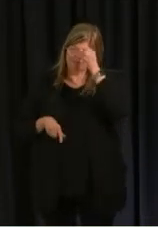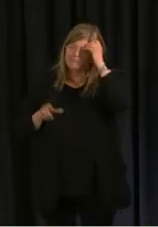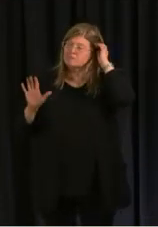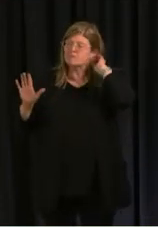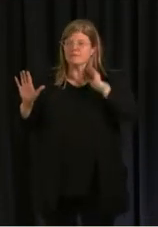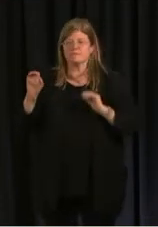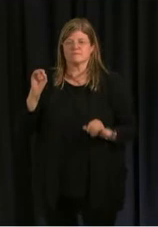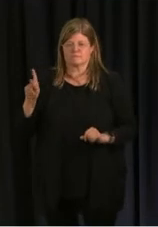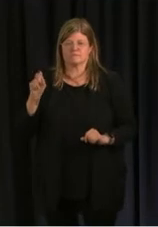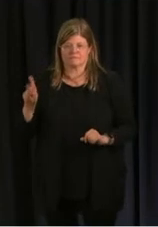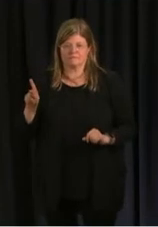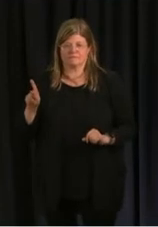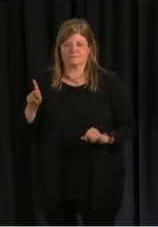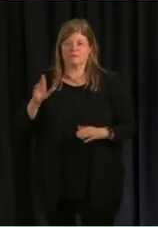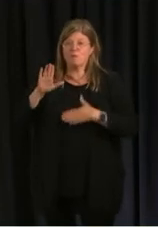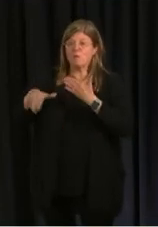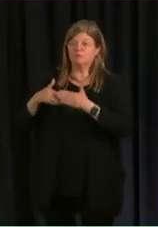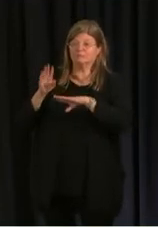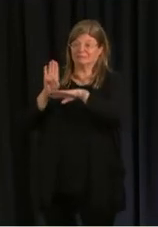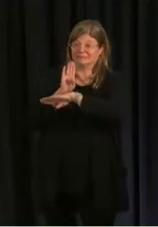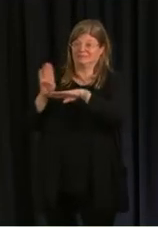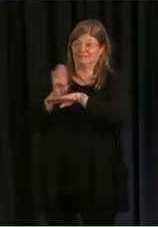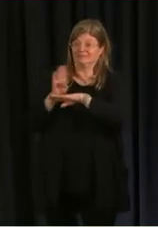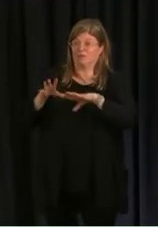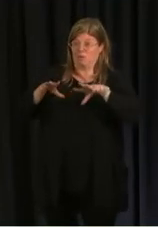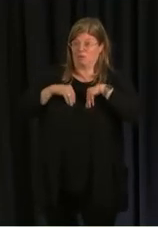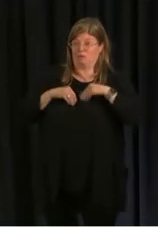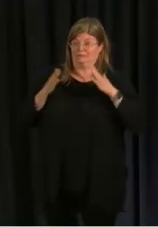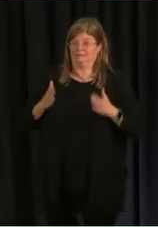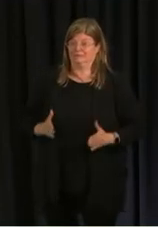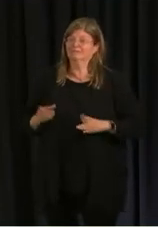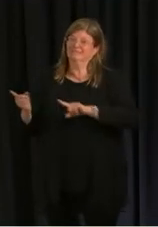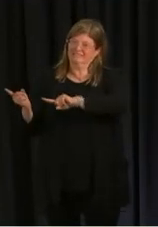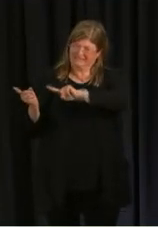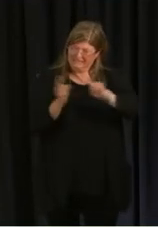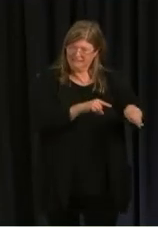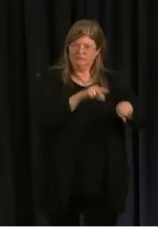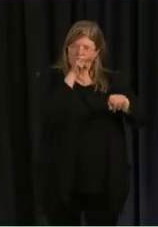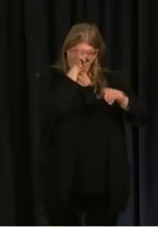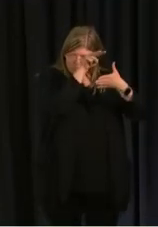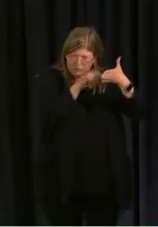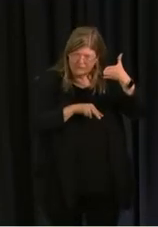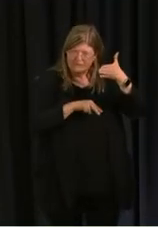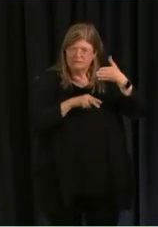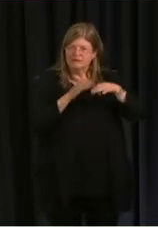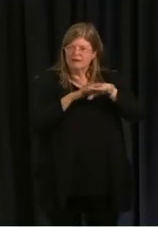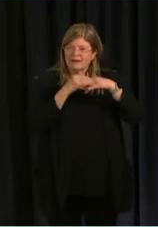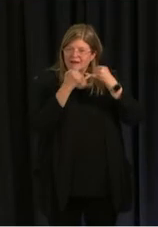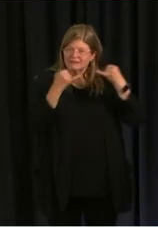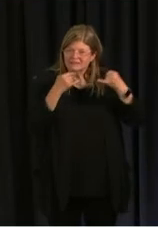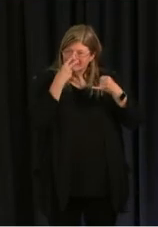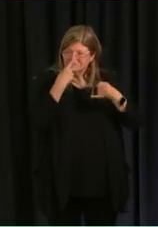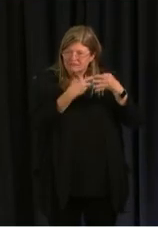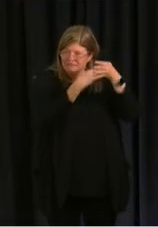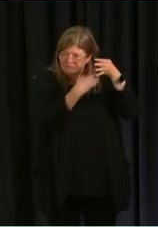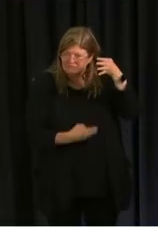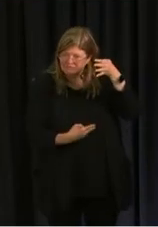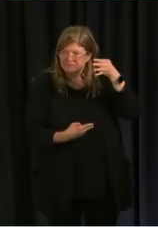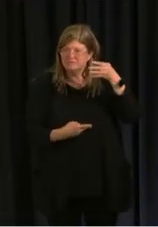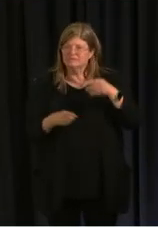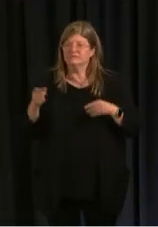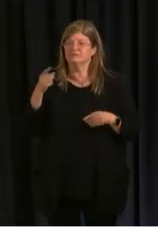guidances. I don't know, Dr. Shah, if you have anything else to add on that point. Nope, nothing to add on for me.